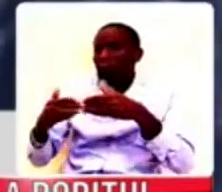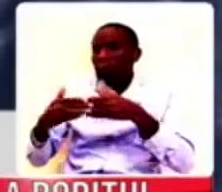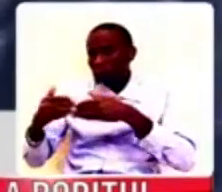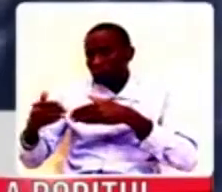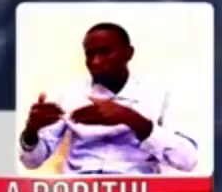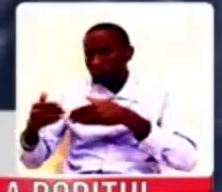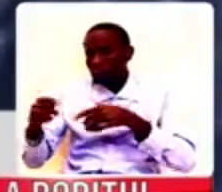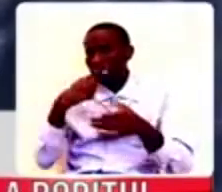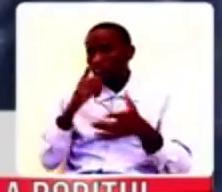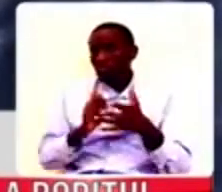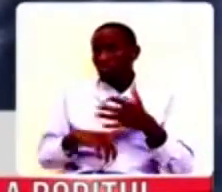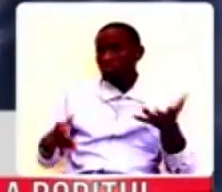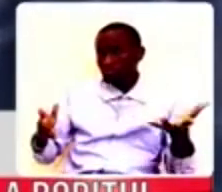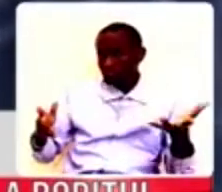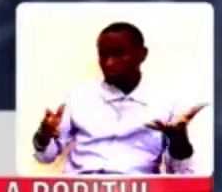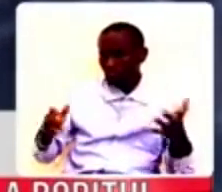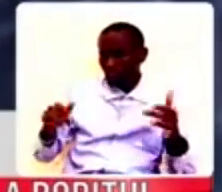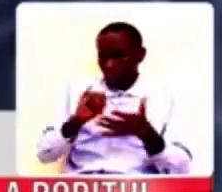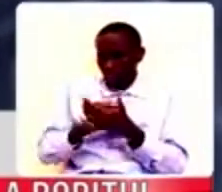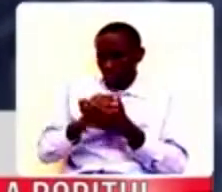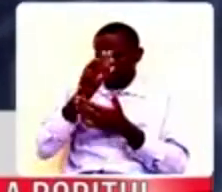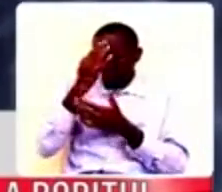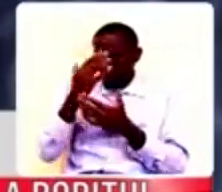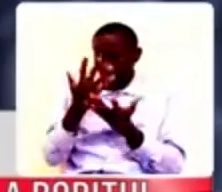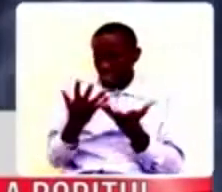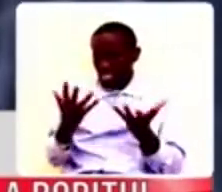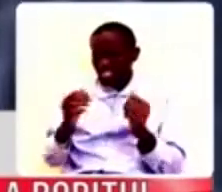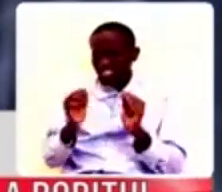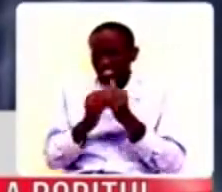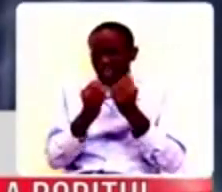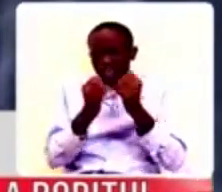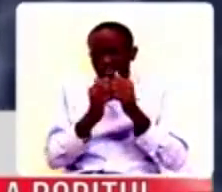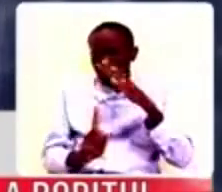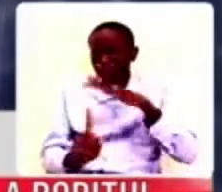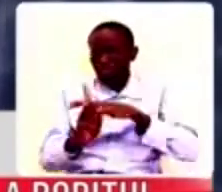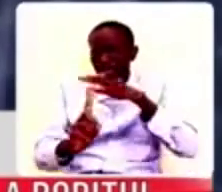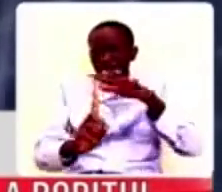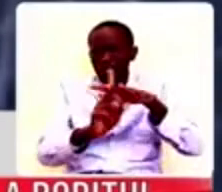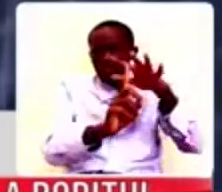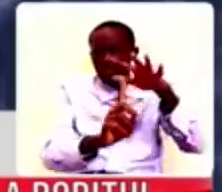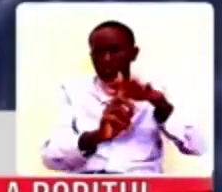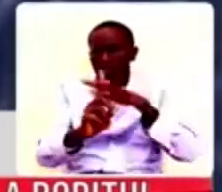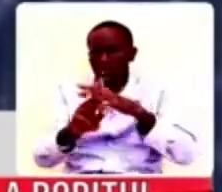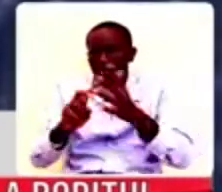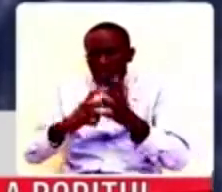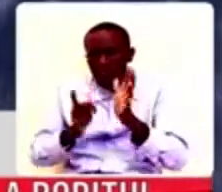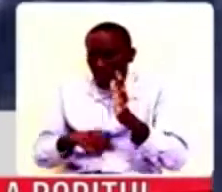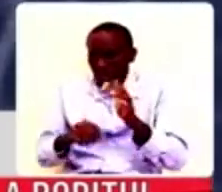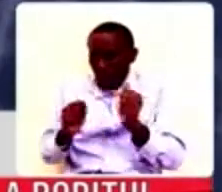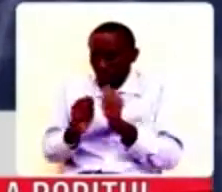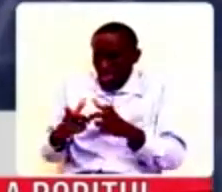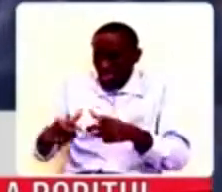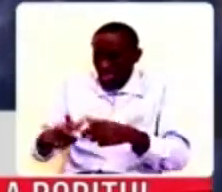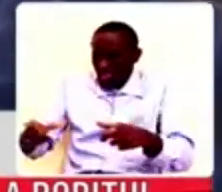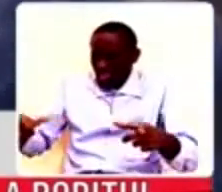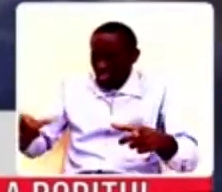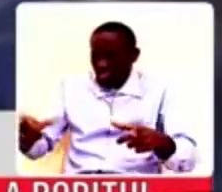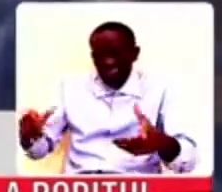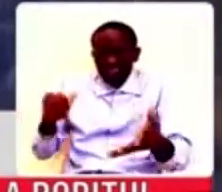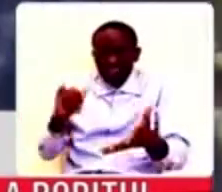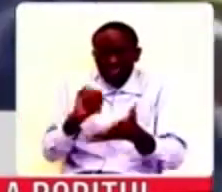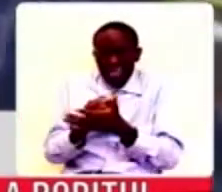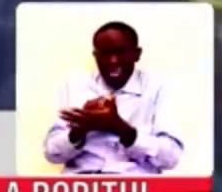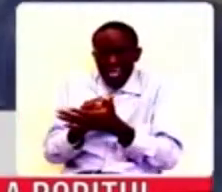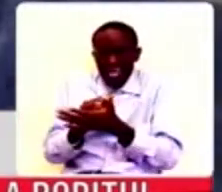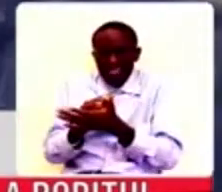culprits. So you wonder, what are these things that are coming up all of a sudden? It has nothing to do with the property. It is purely just a persecution.